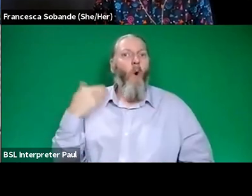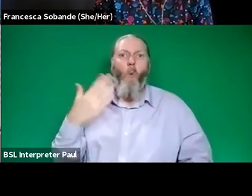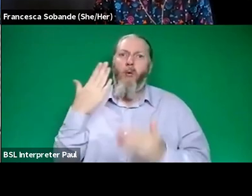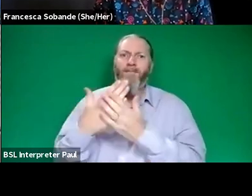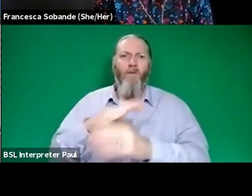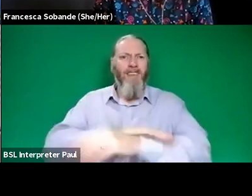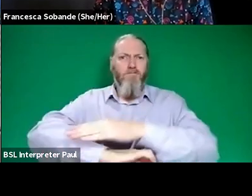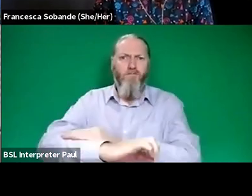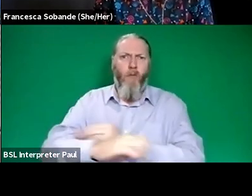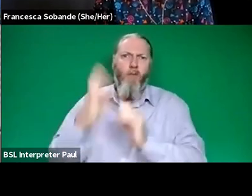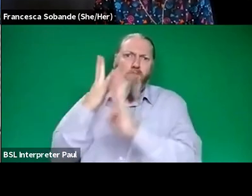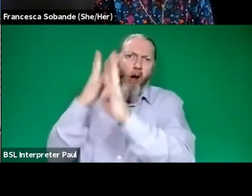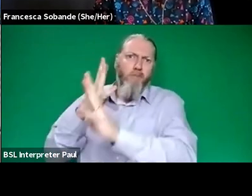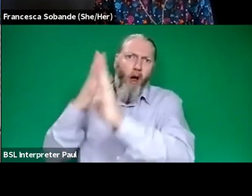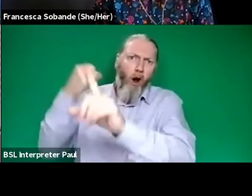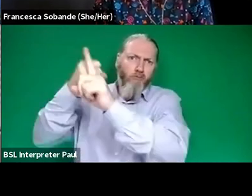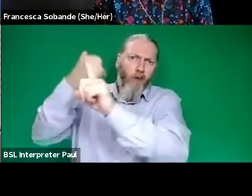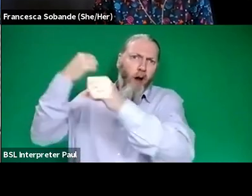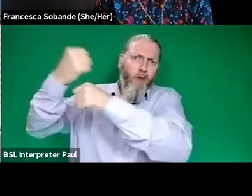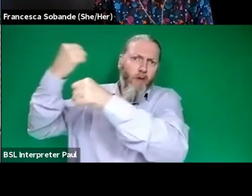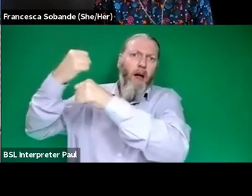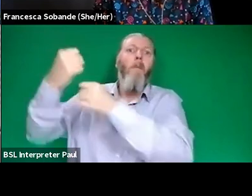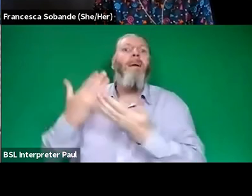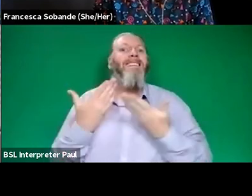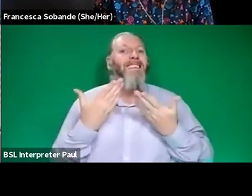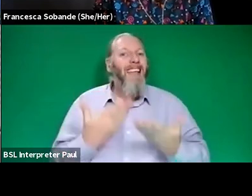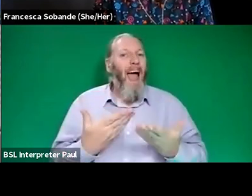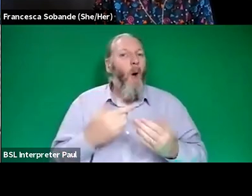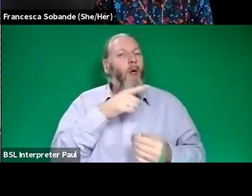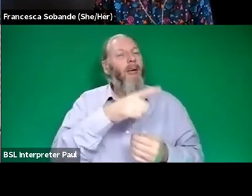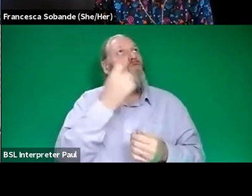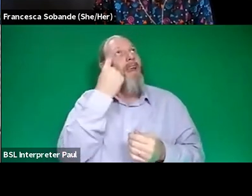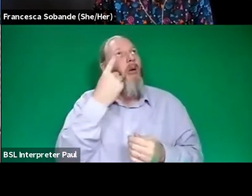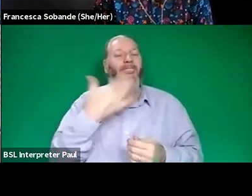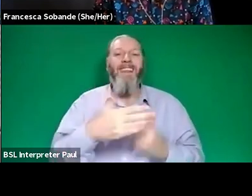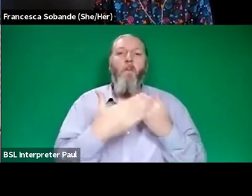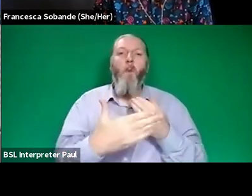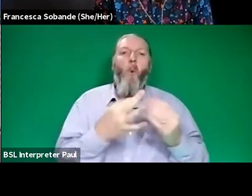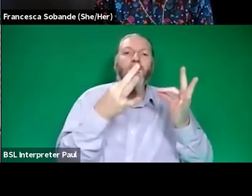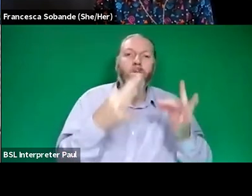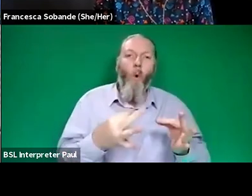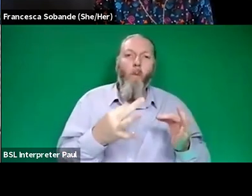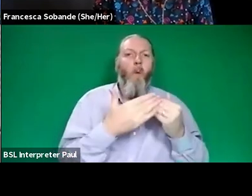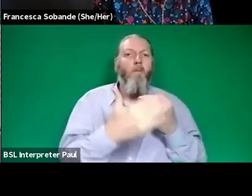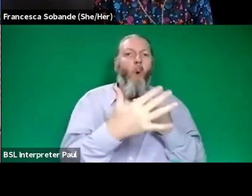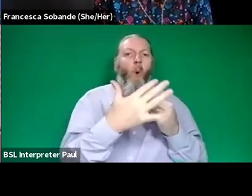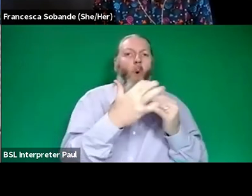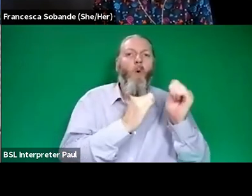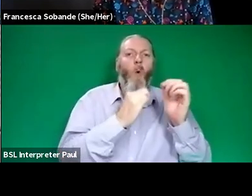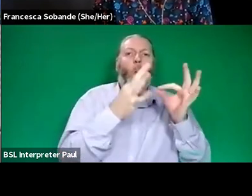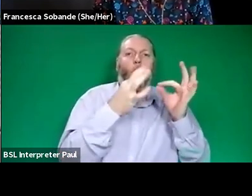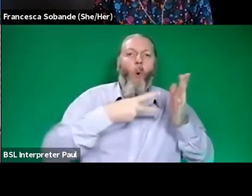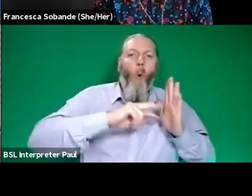to okay, now we need a more formal, a more organized structure in how we operate. Now we have particular demands from the